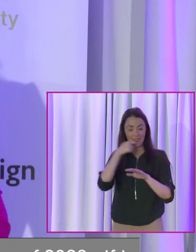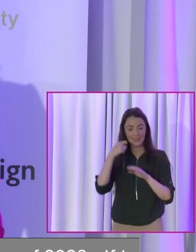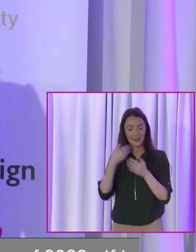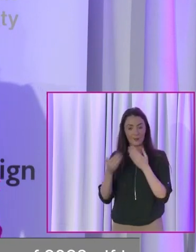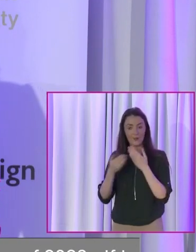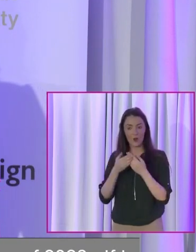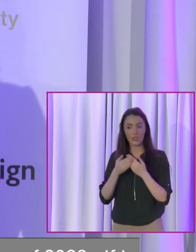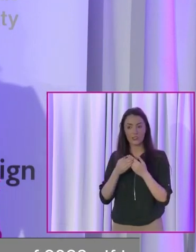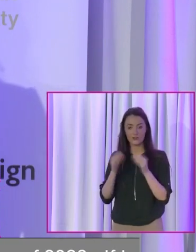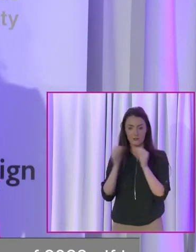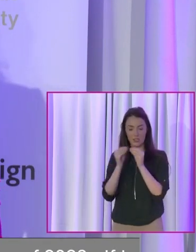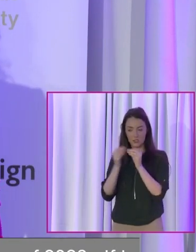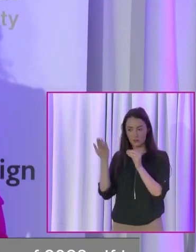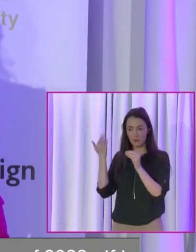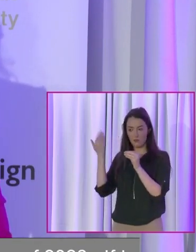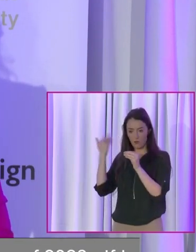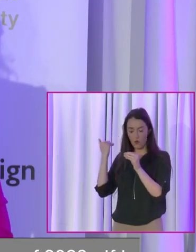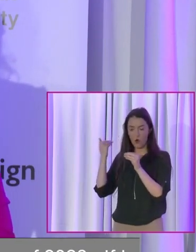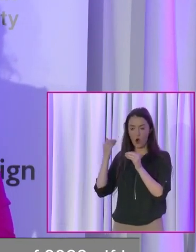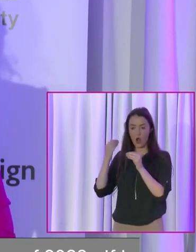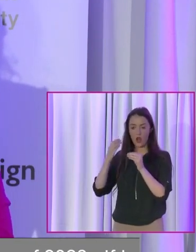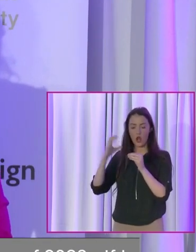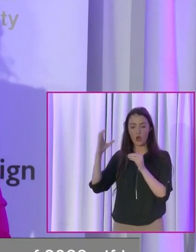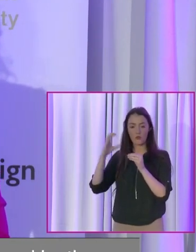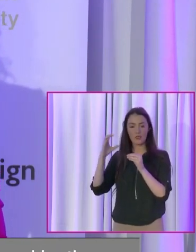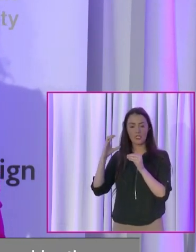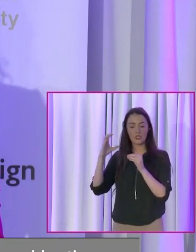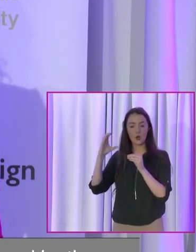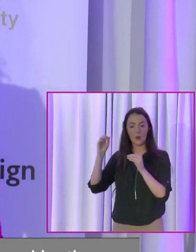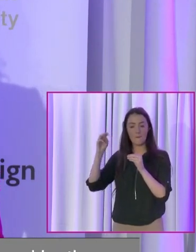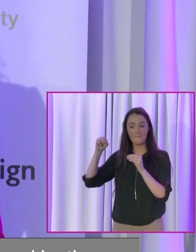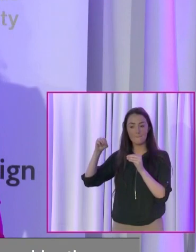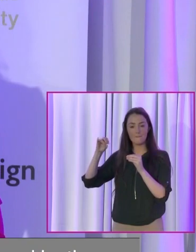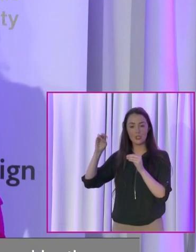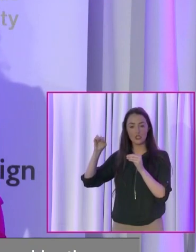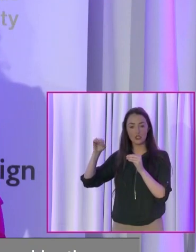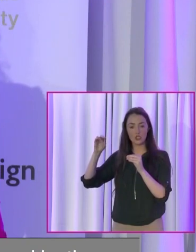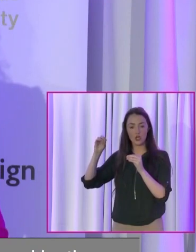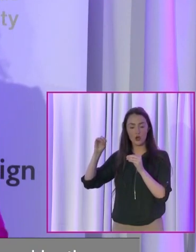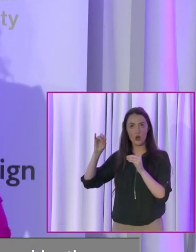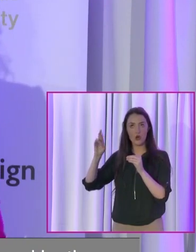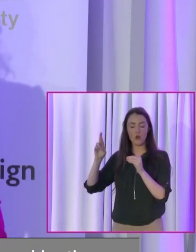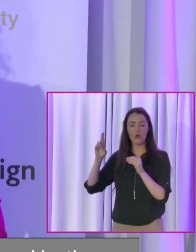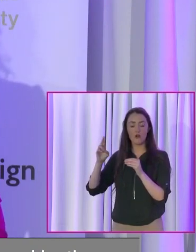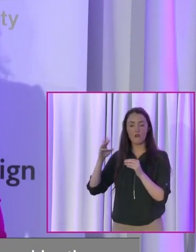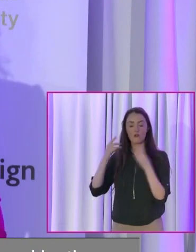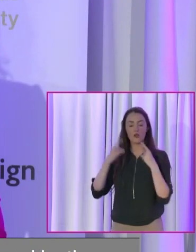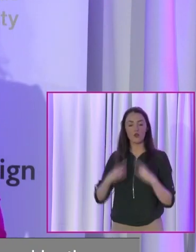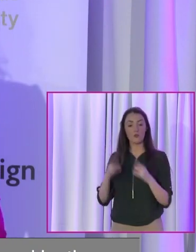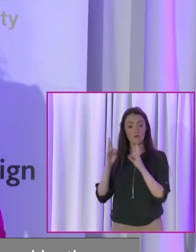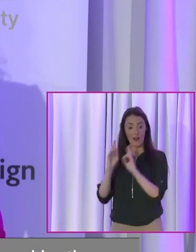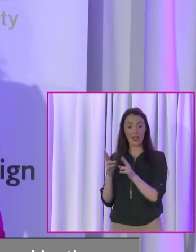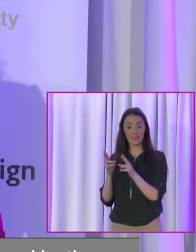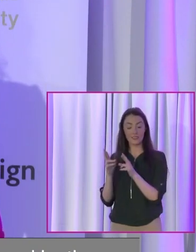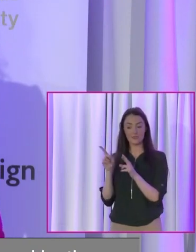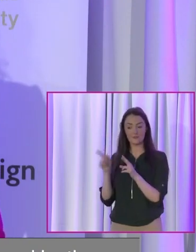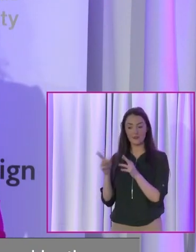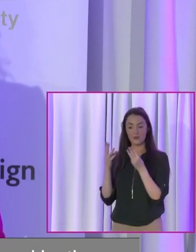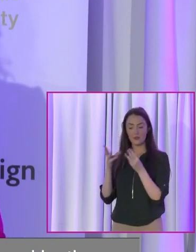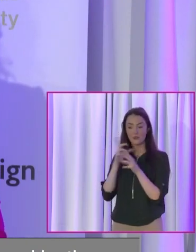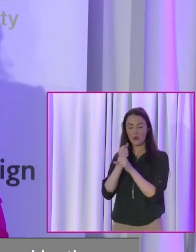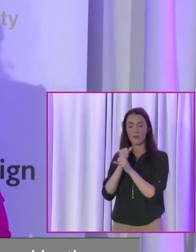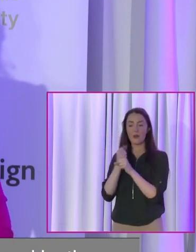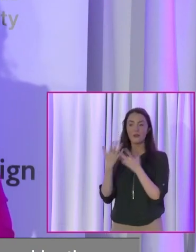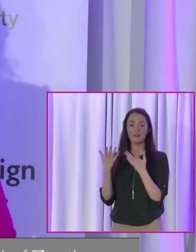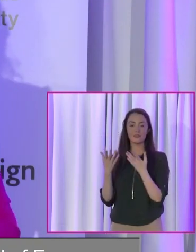as mentioned by the Commissioner for Human Rights of the Council of Europe, Dunja Mijatović, which I think really speaks to this, to the theme of